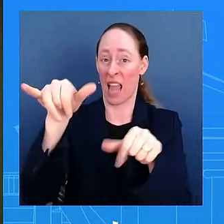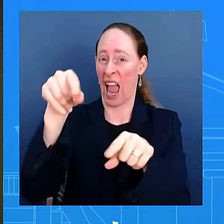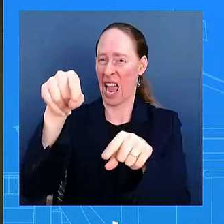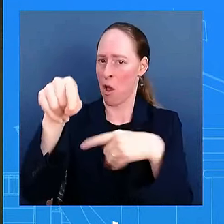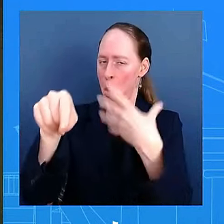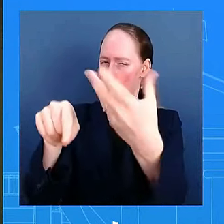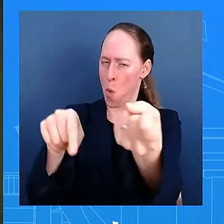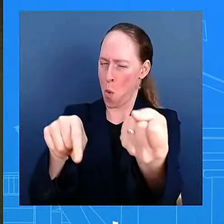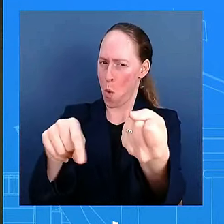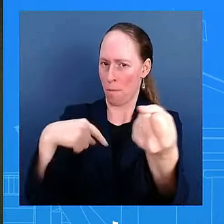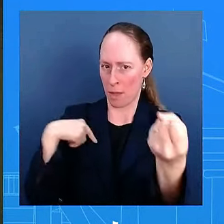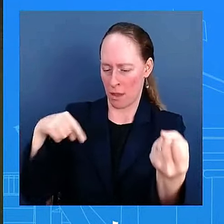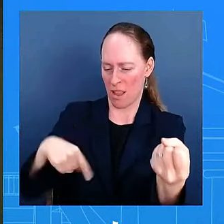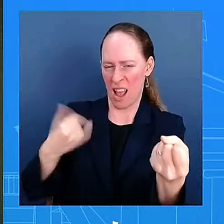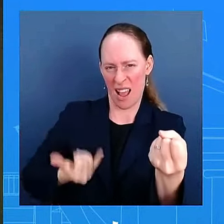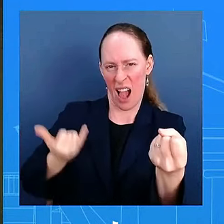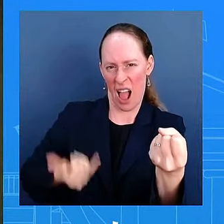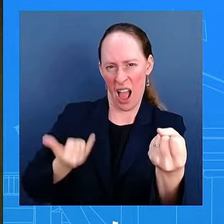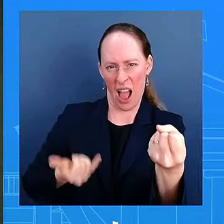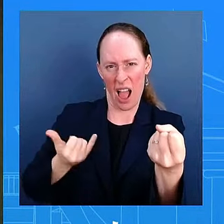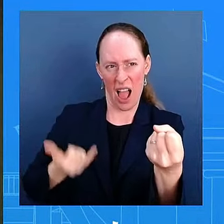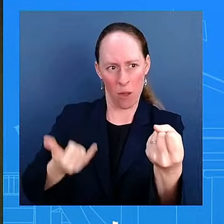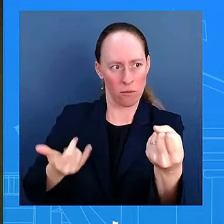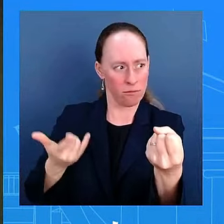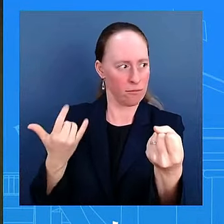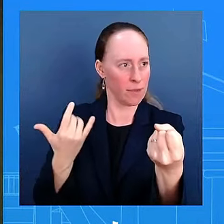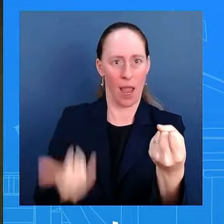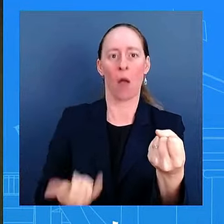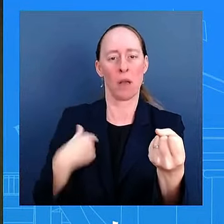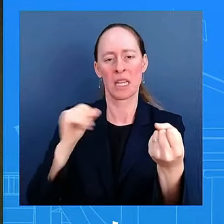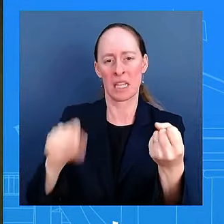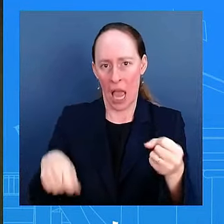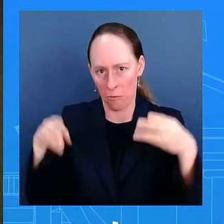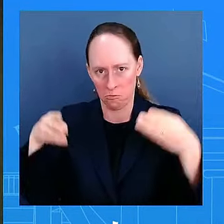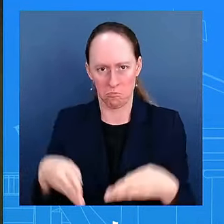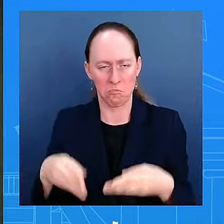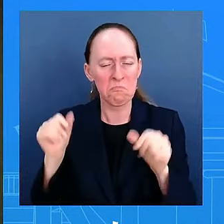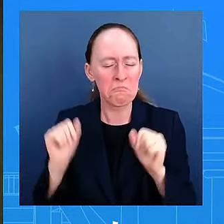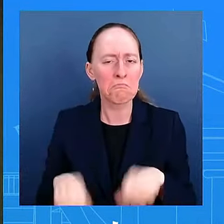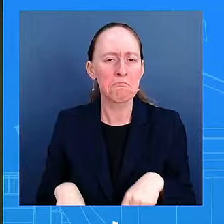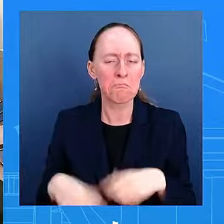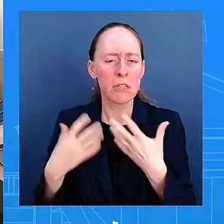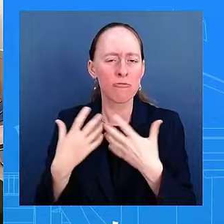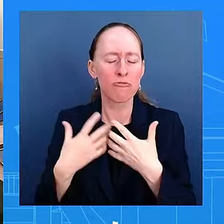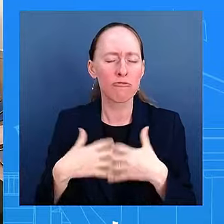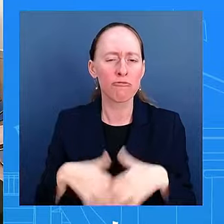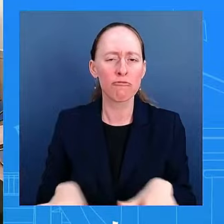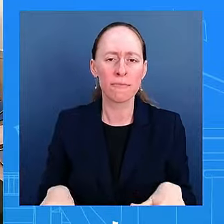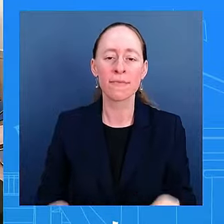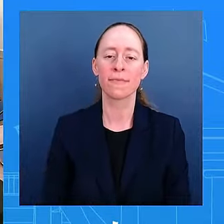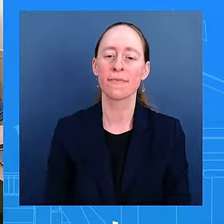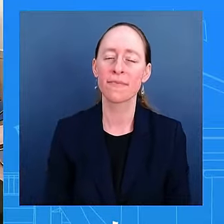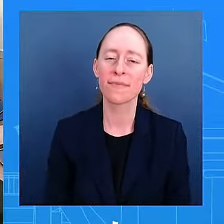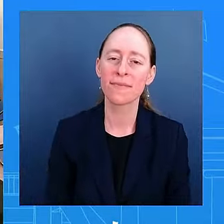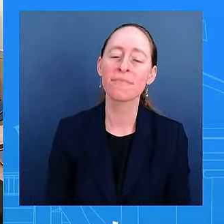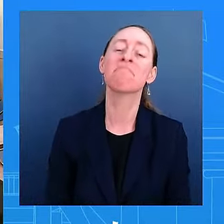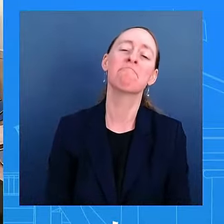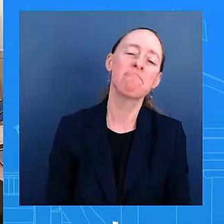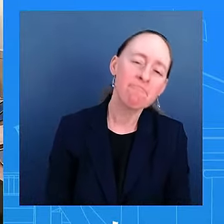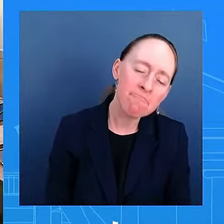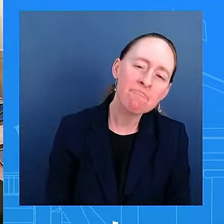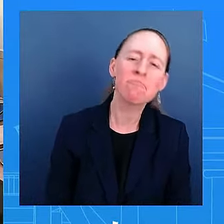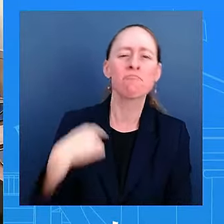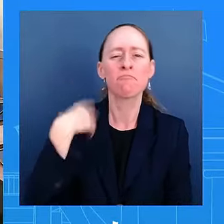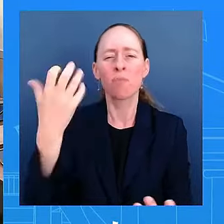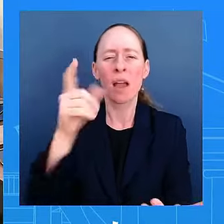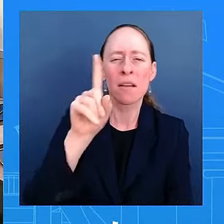needs. All right, Jared, you have the last question. Thank you. Mr. Secretary, as you talk about the need for Congress to come back and obviously replenish funds when they do that,